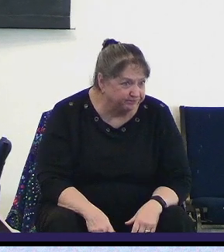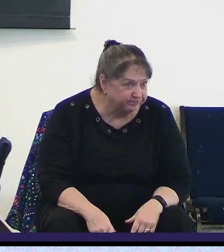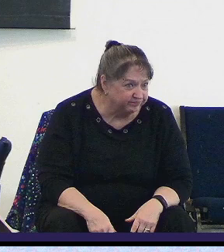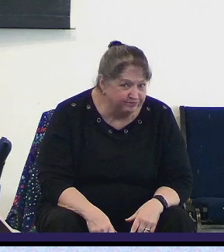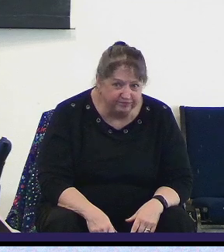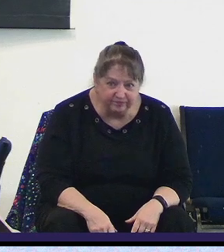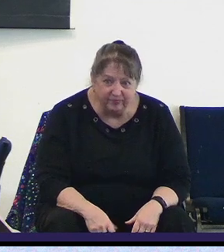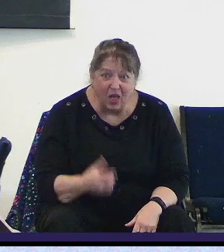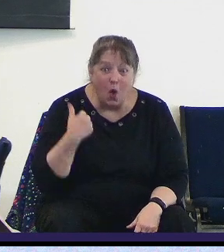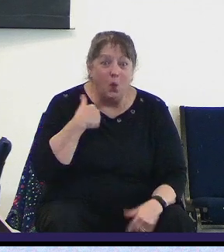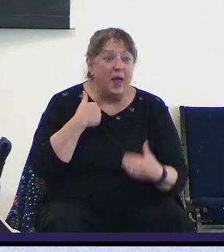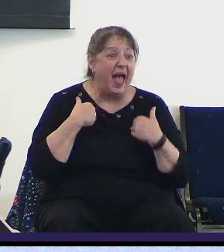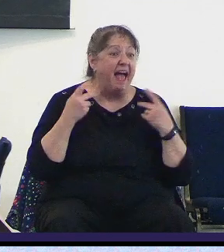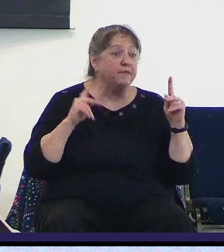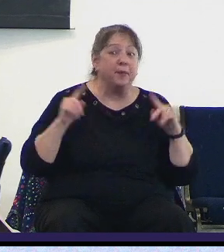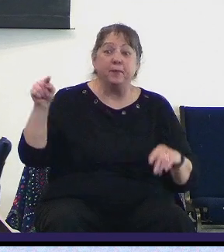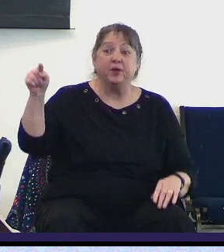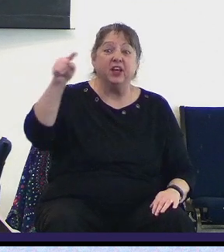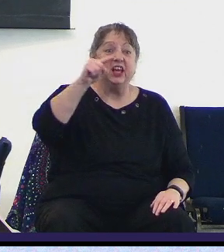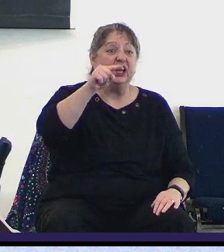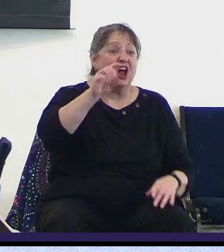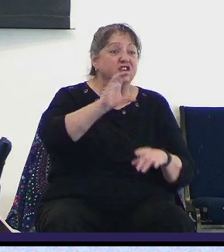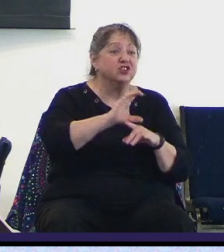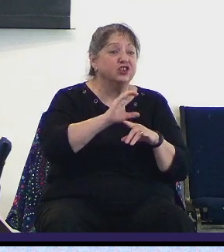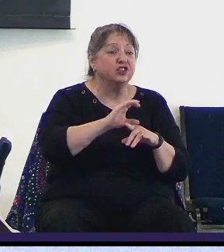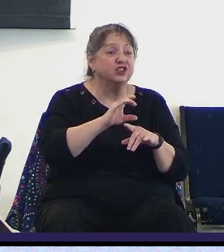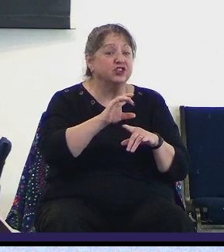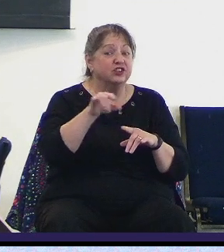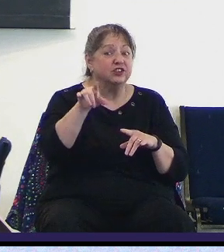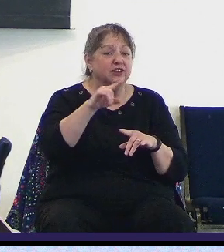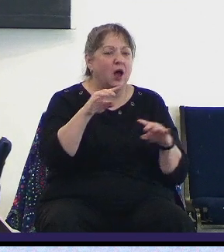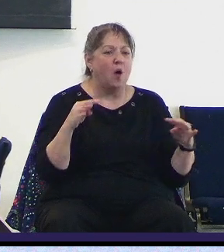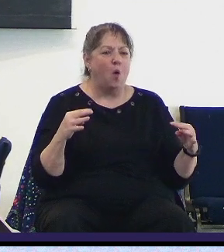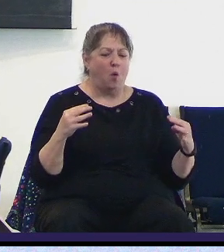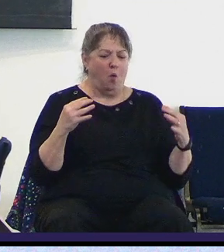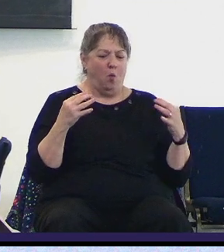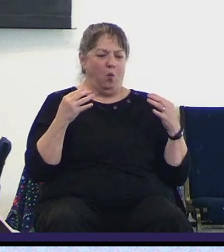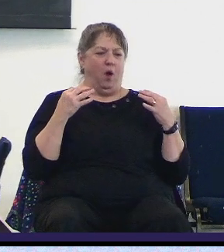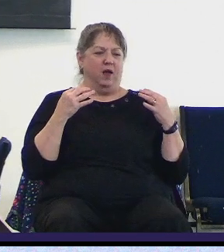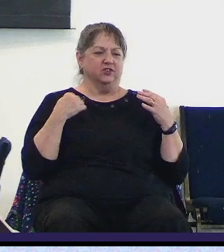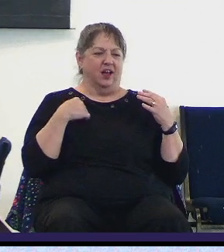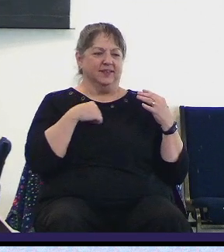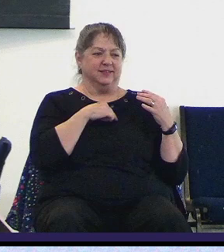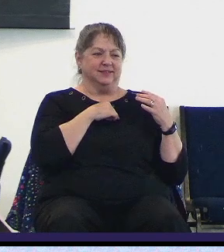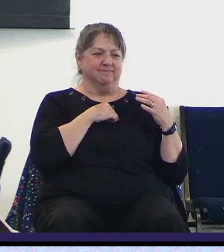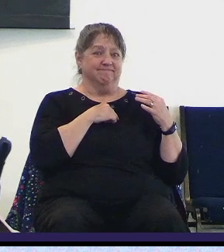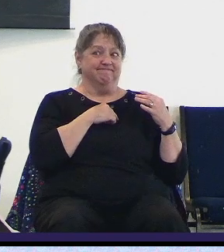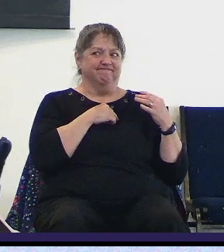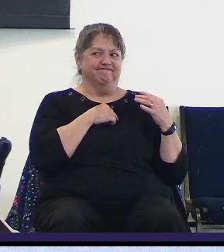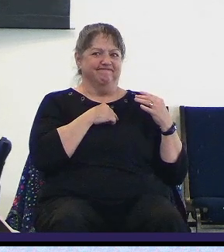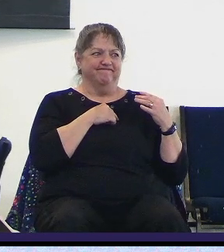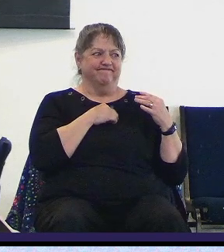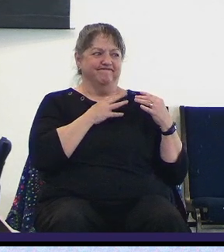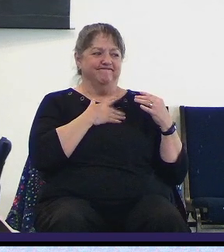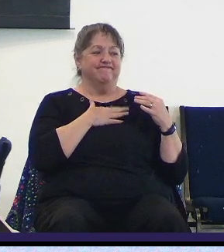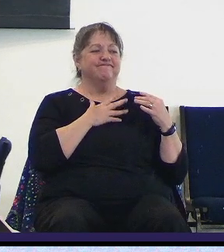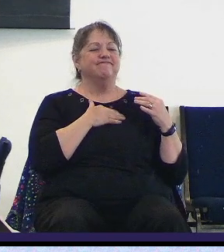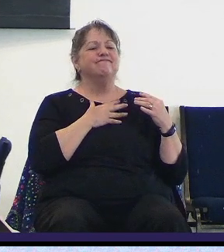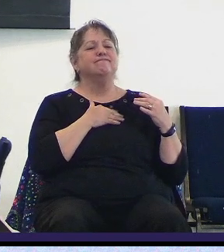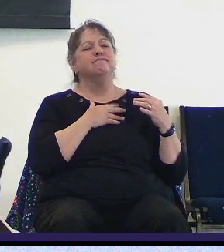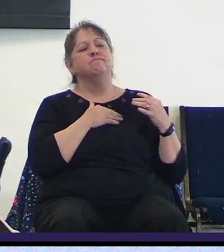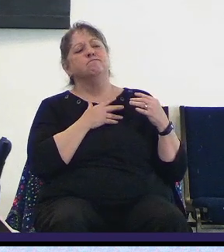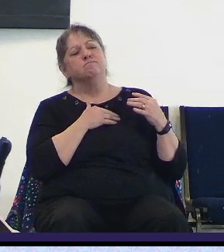people in our church right now who are watching us. They watch how we live. They hear how we pray.